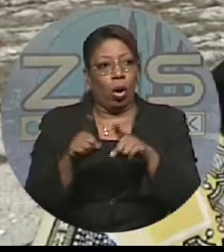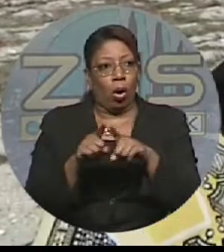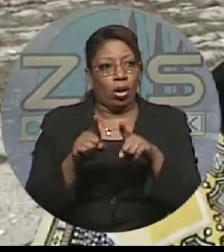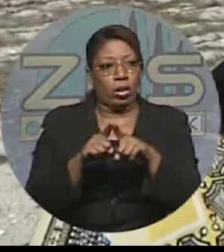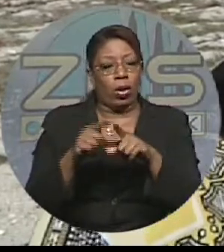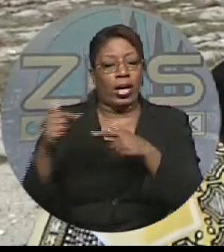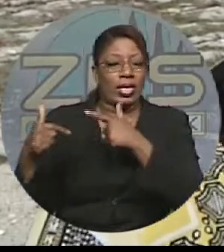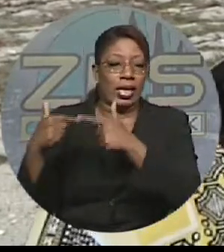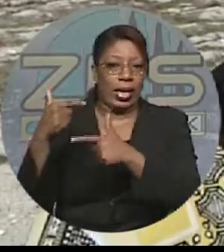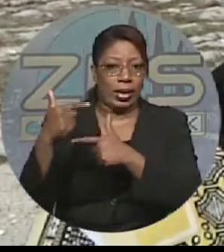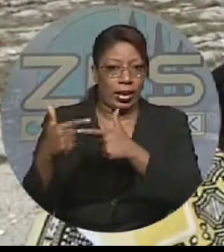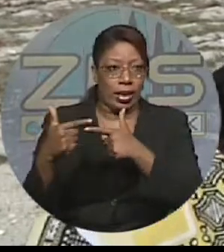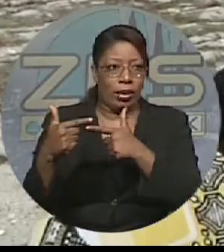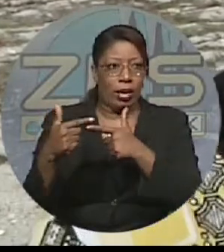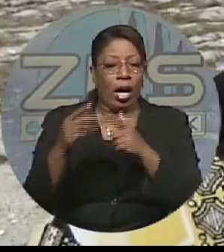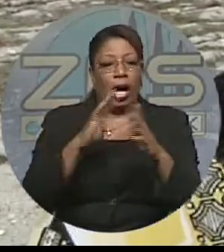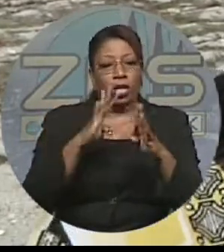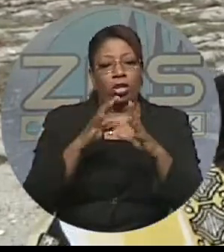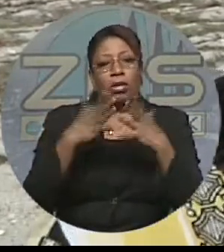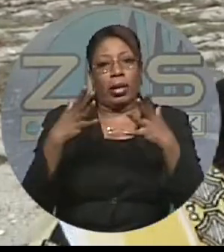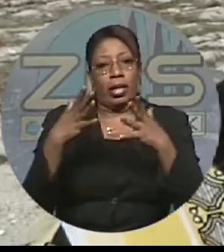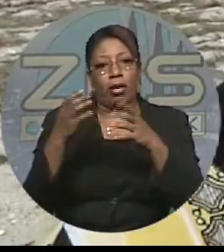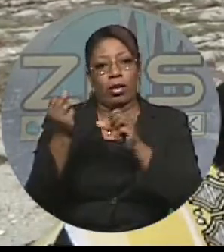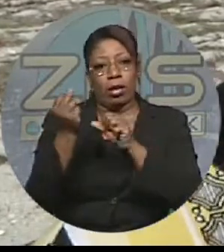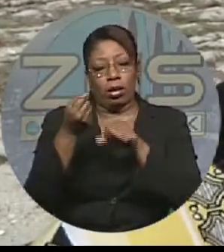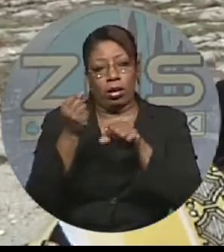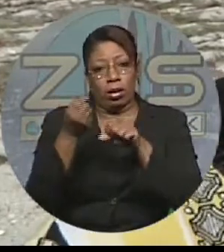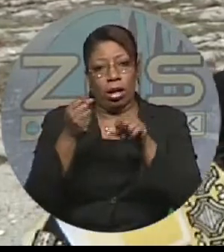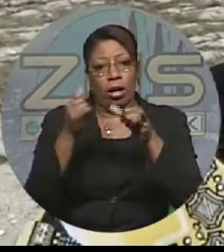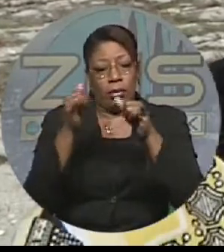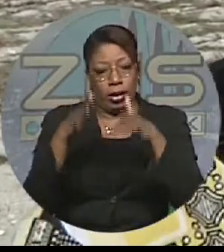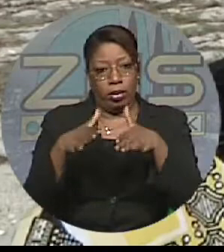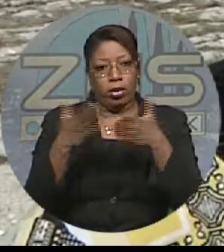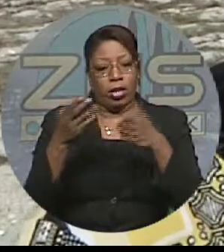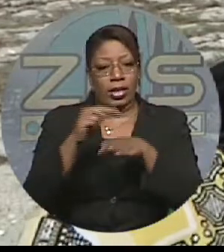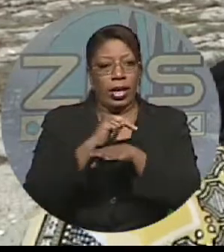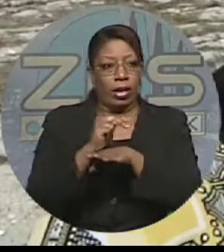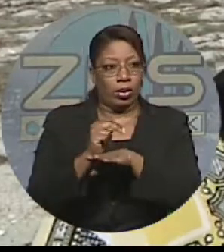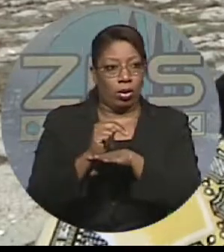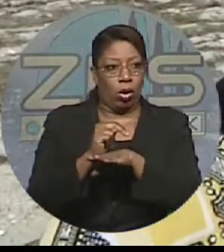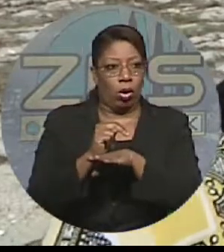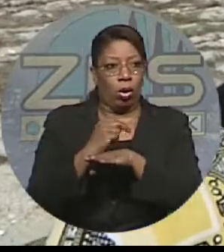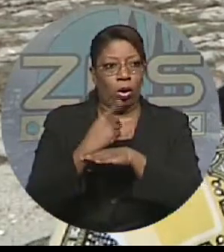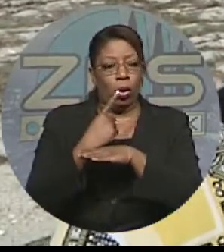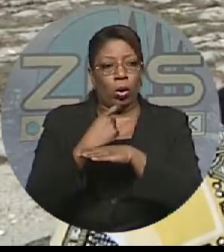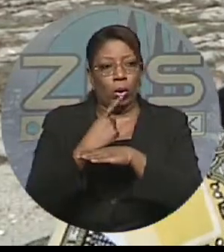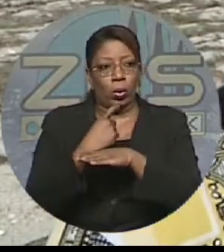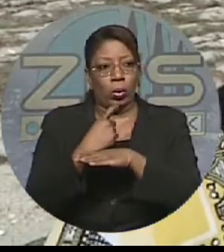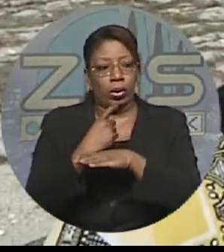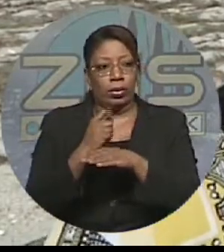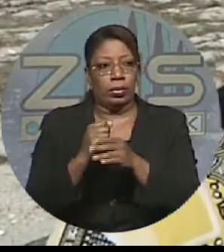the legacy. I speak to a number of the baseball players in Nassau who were